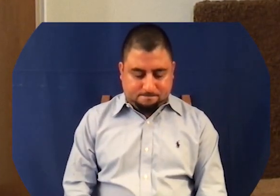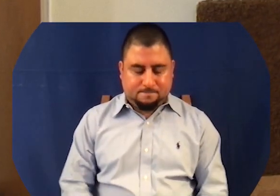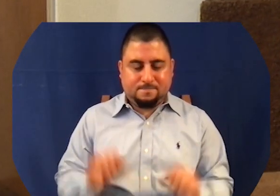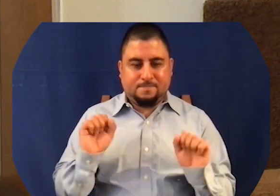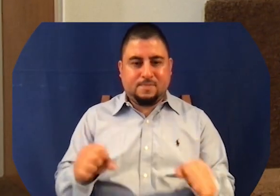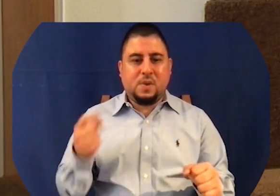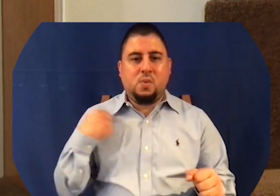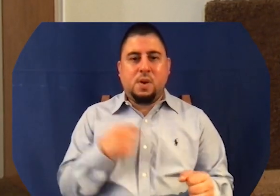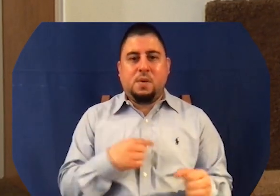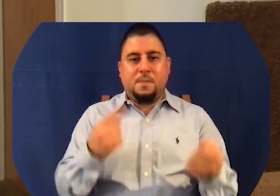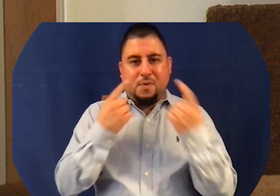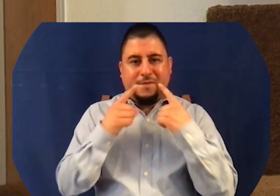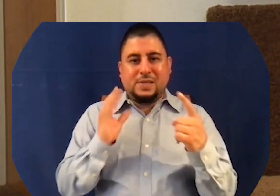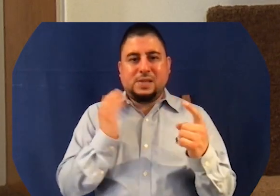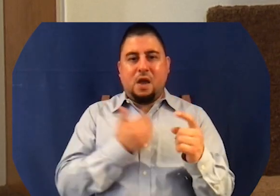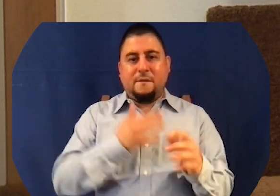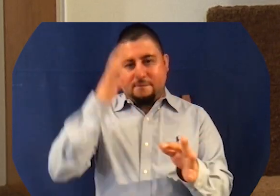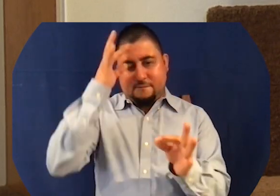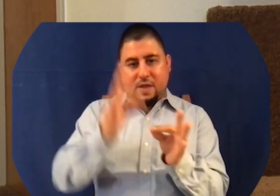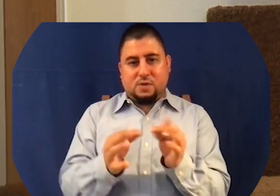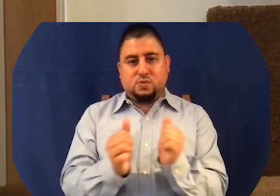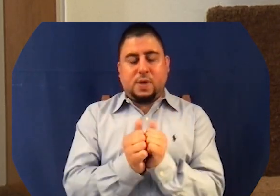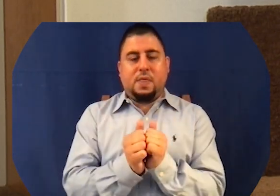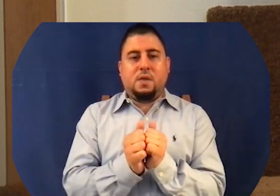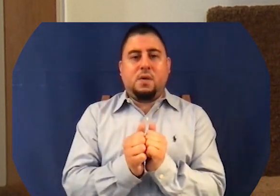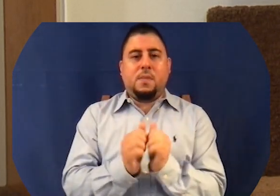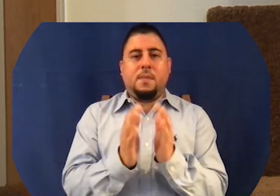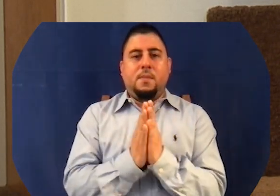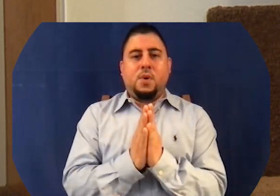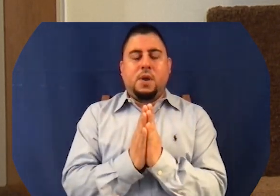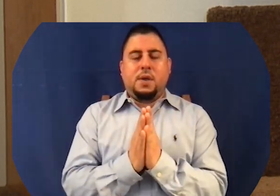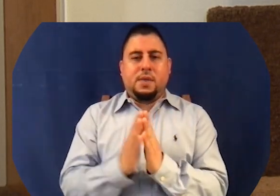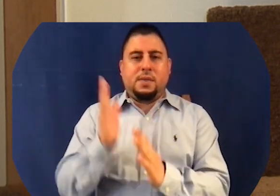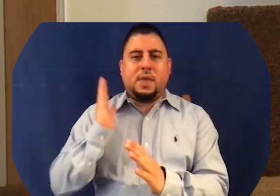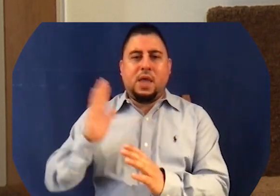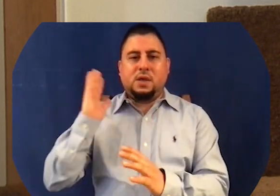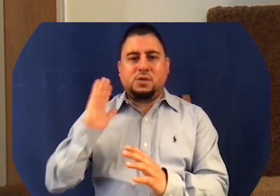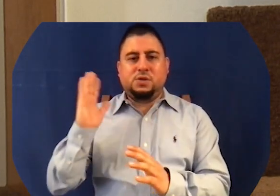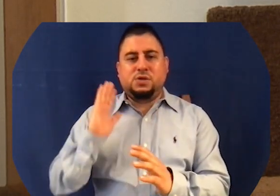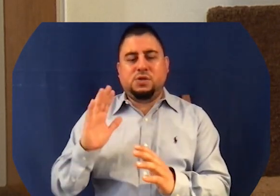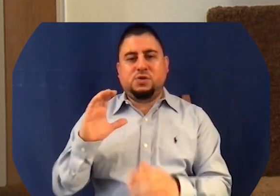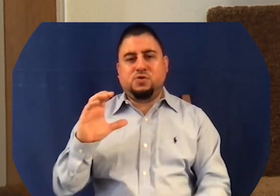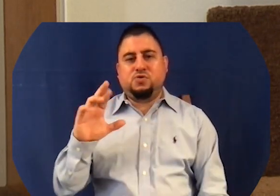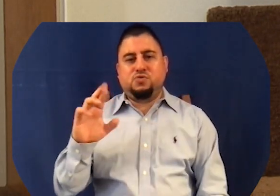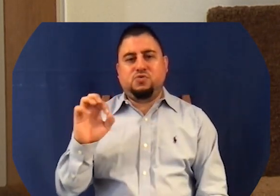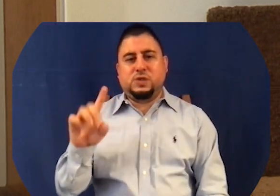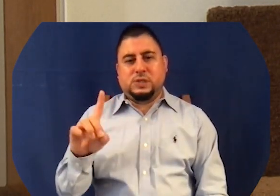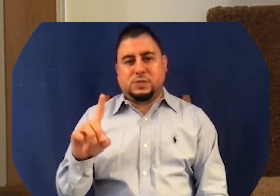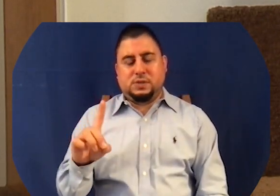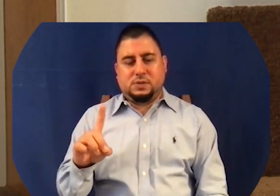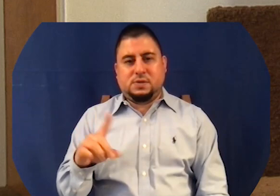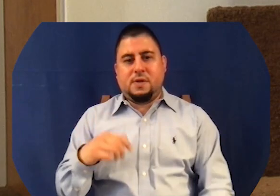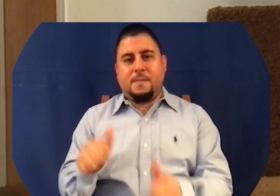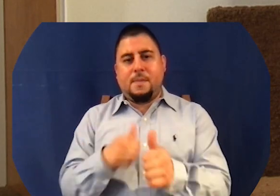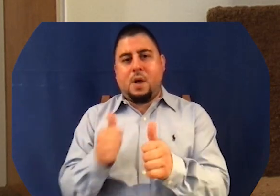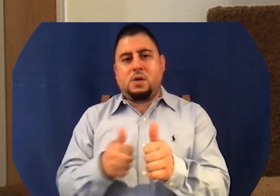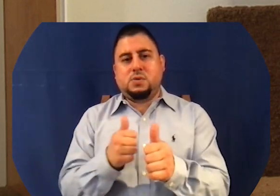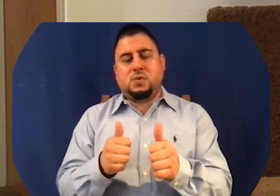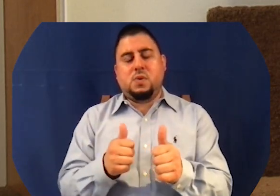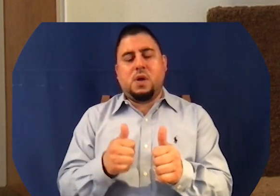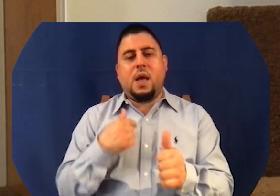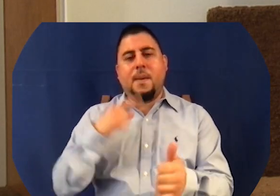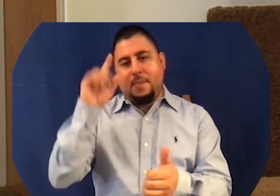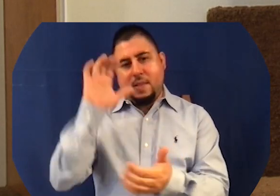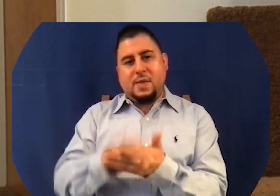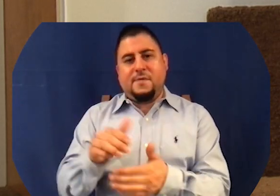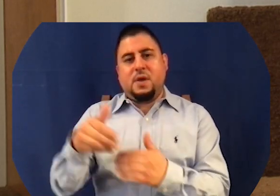May we profess our faith together by praying the ancient Apostles' Creed. I believe